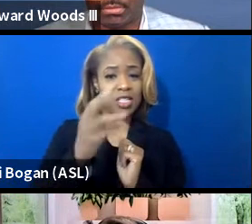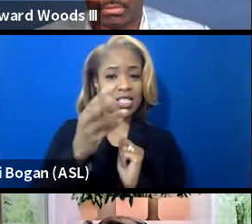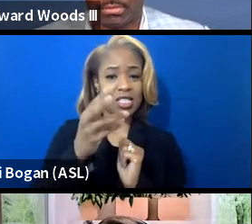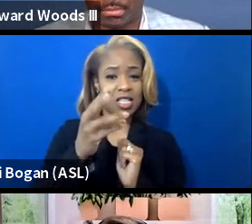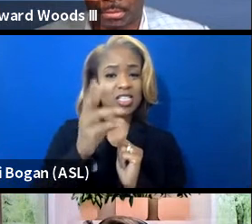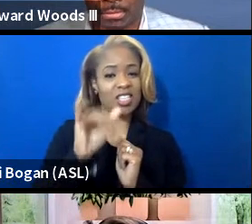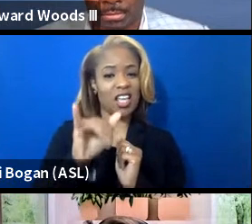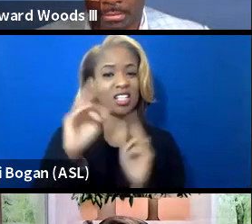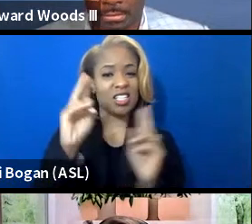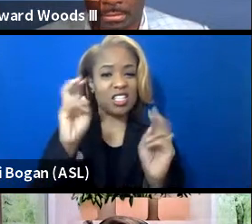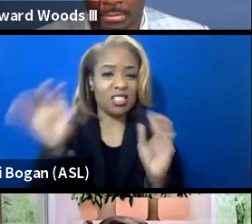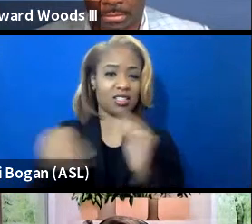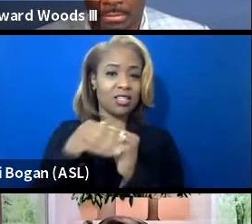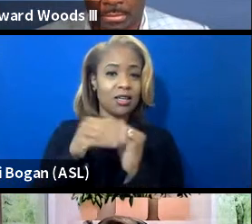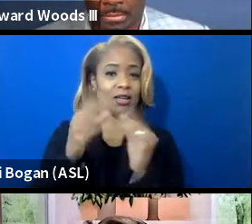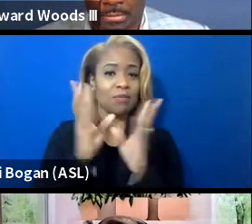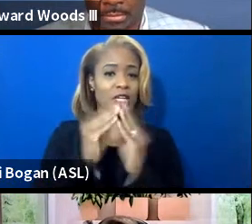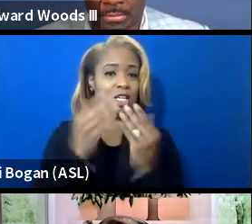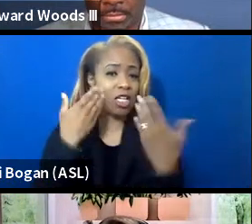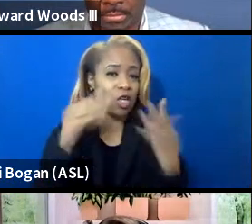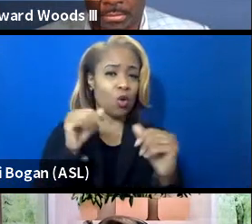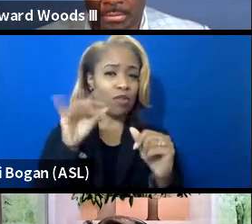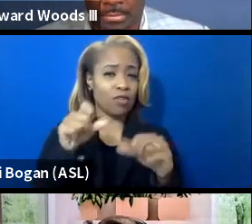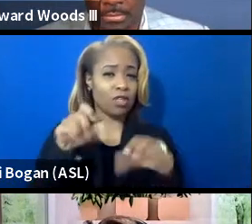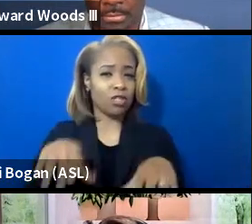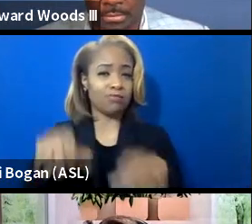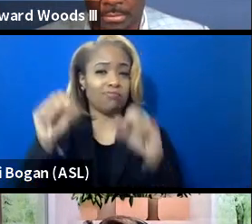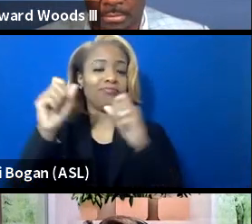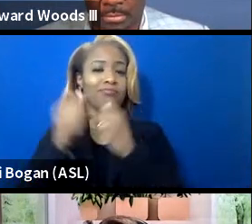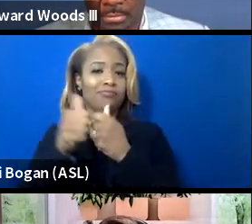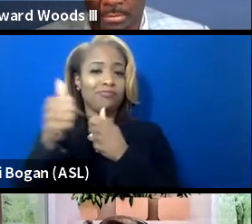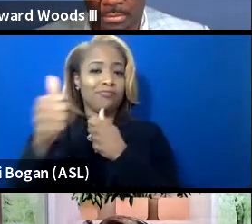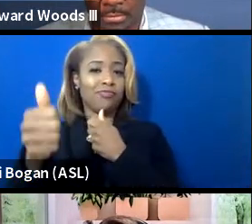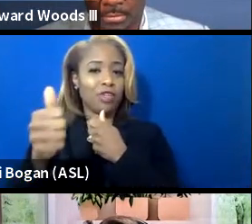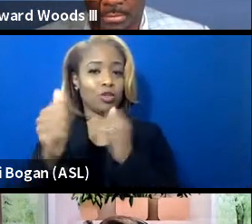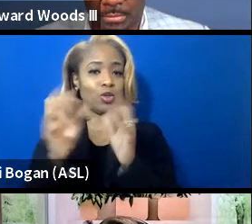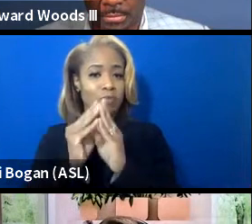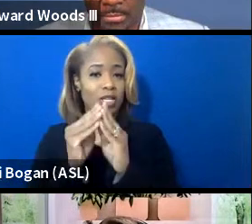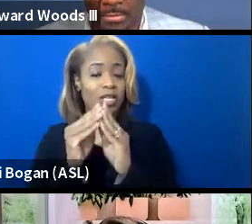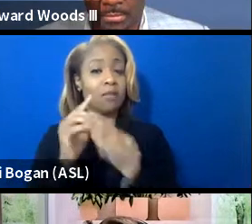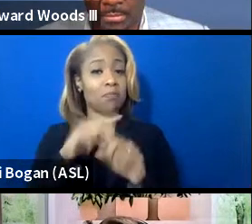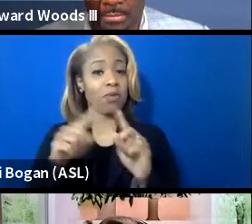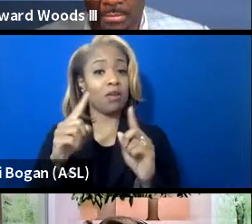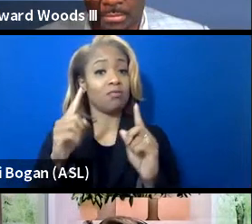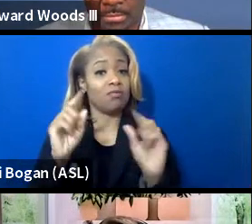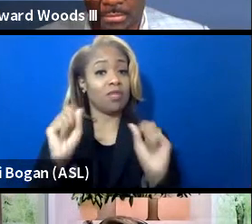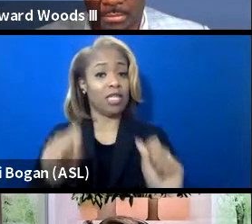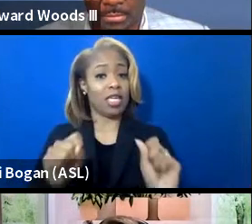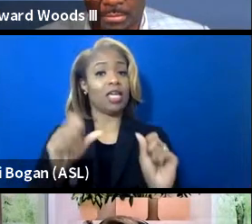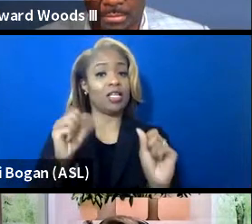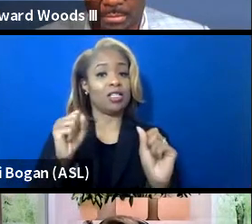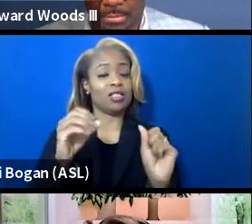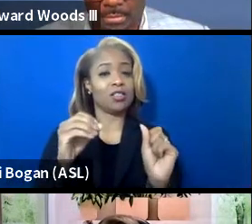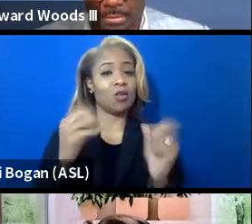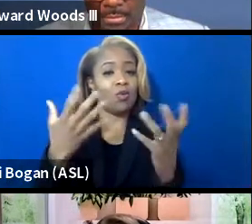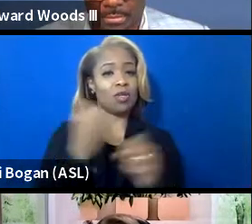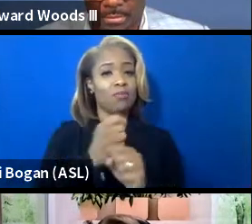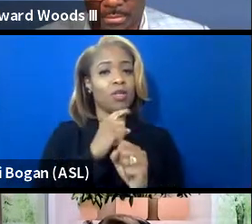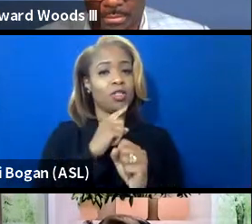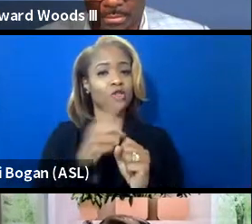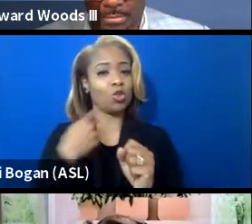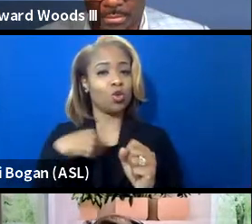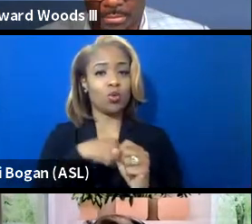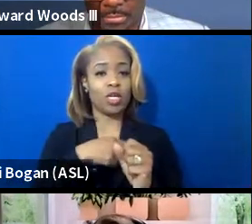bonus meeting. We didn't know if we could hold it virtually or not. And since we can, we have this meeting. So I want to make sure that we